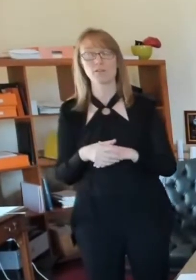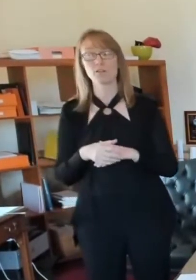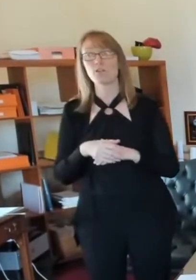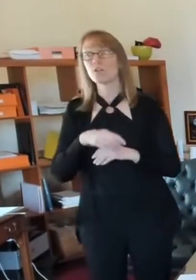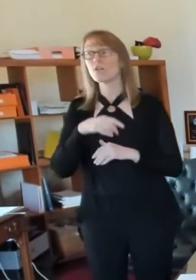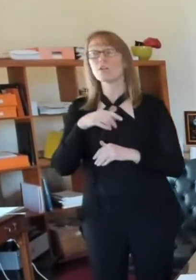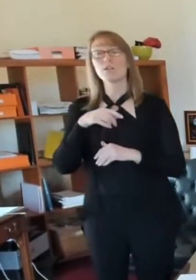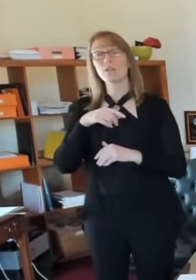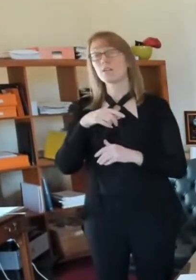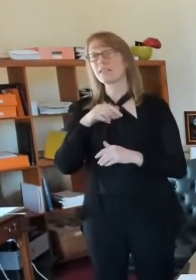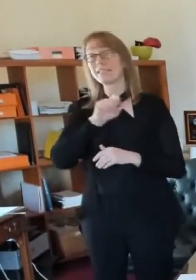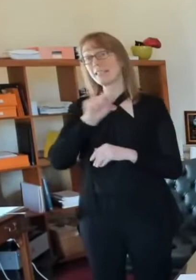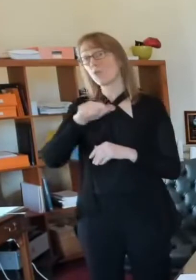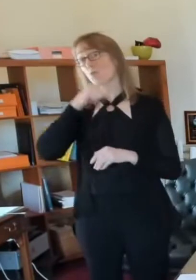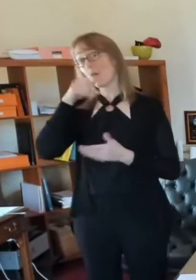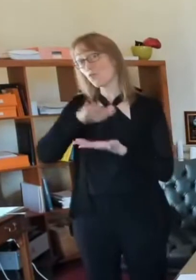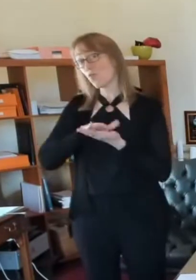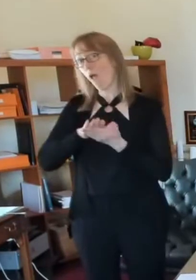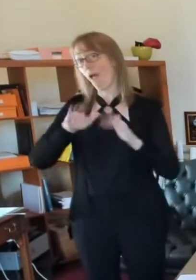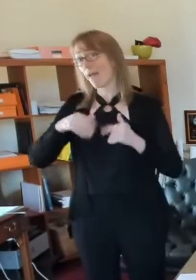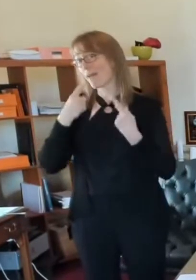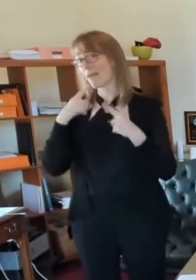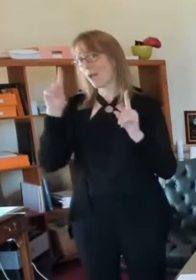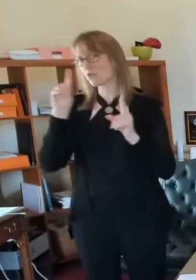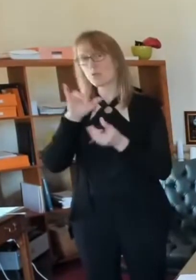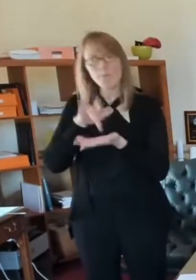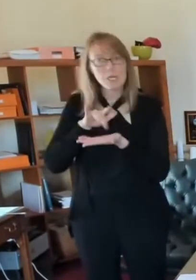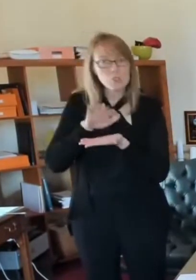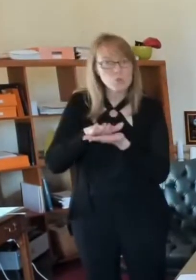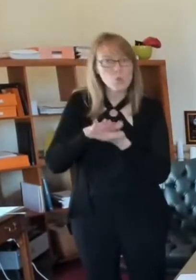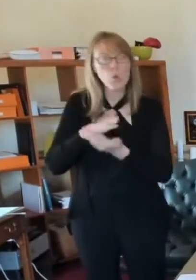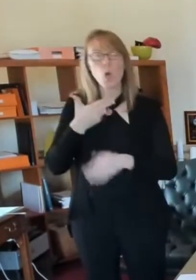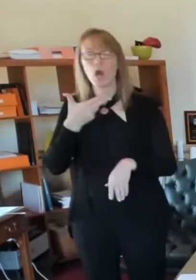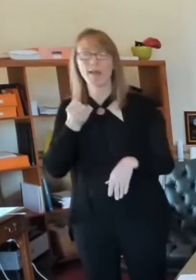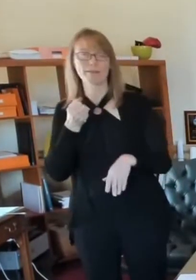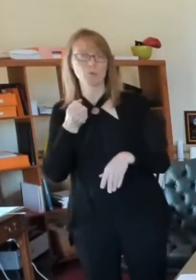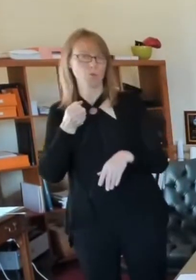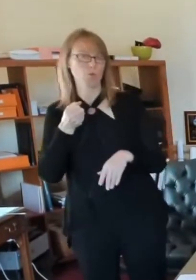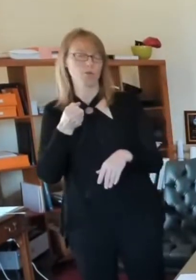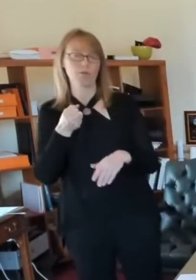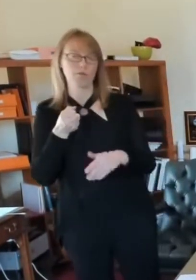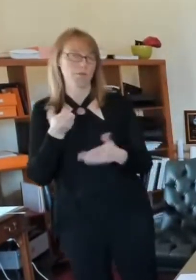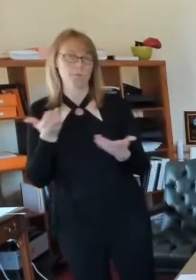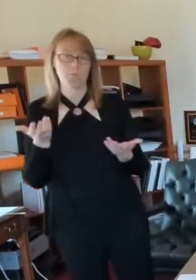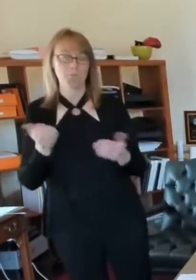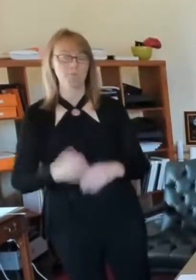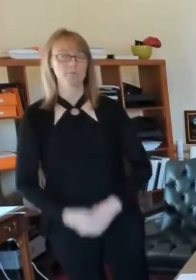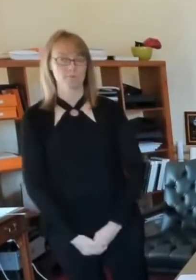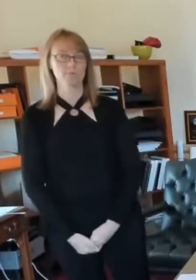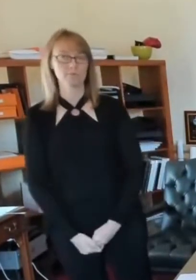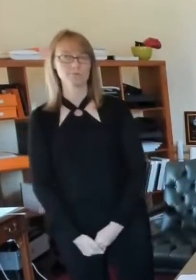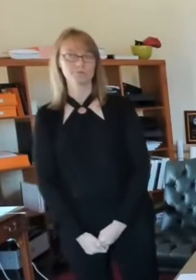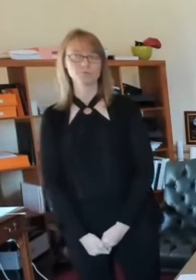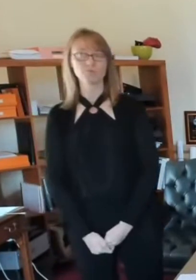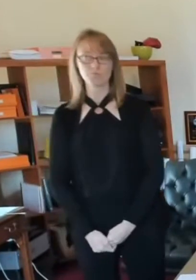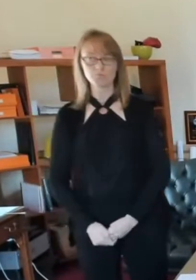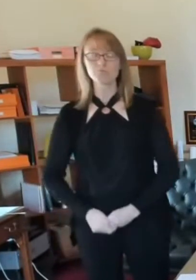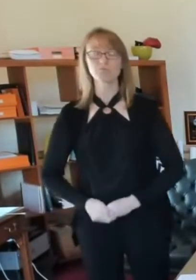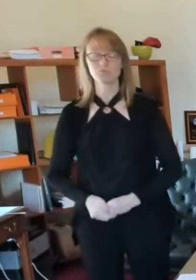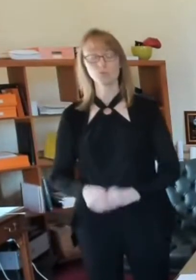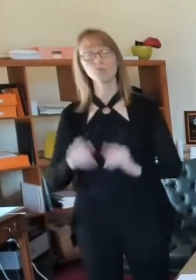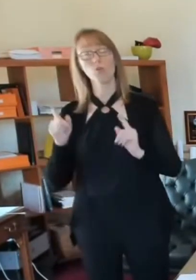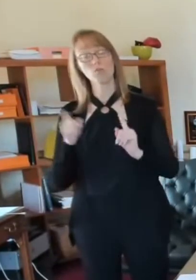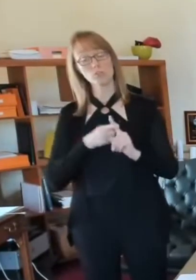yet what they're going to have for middle school or for high school, obviously after this. So they're beginning with the